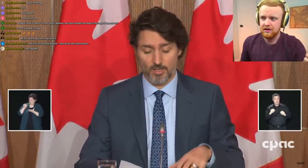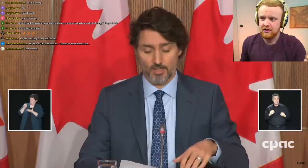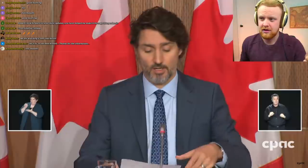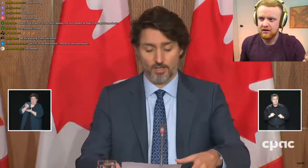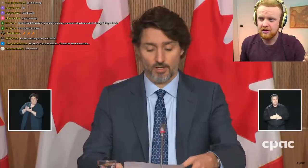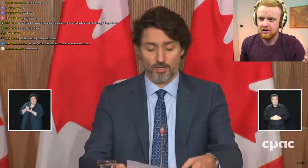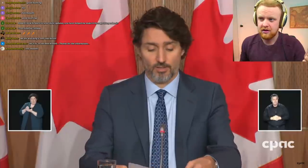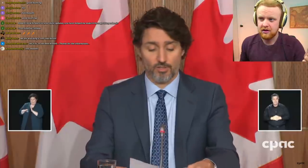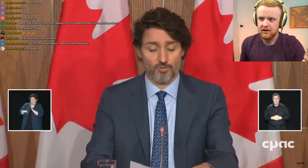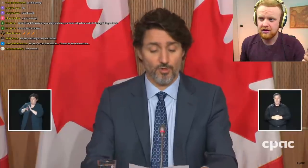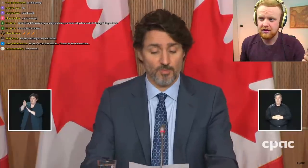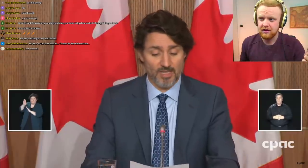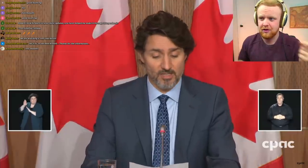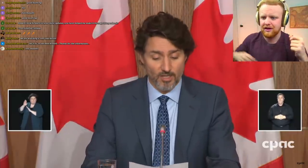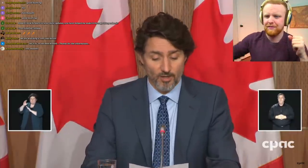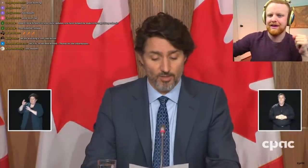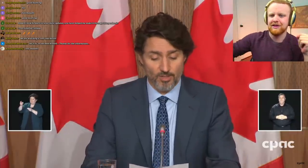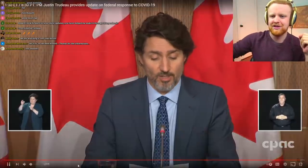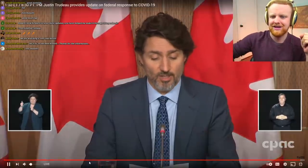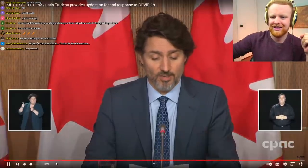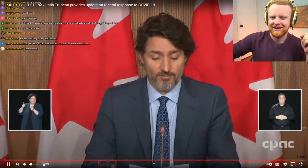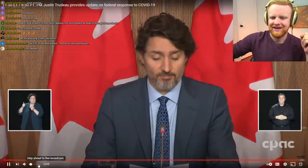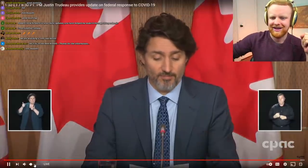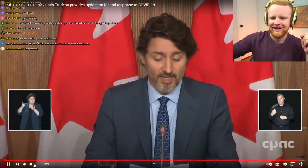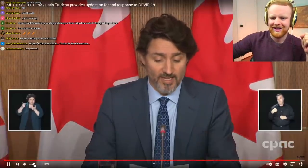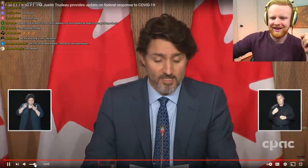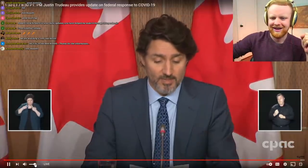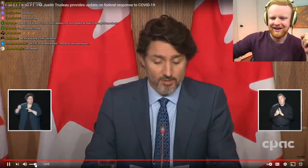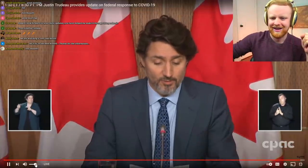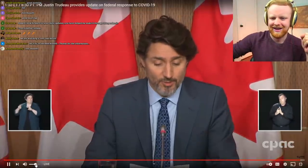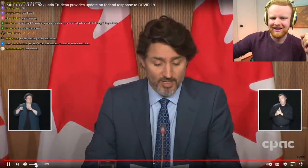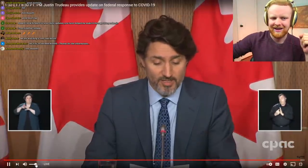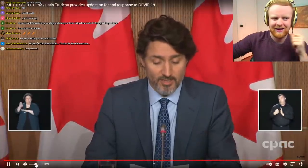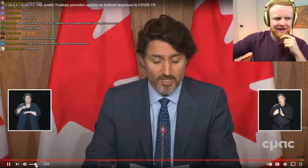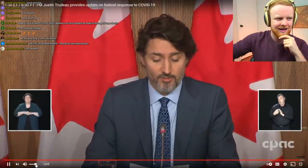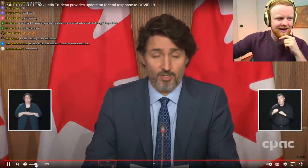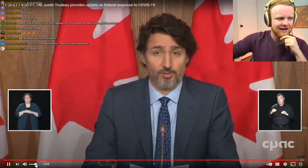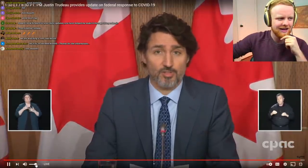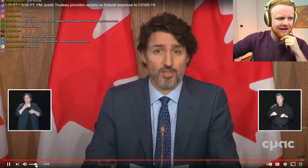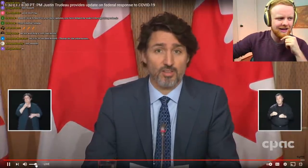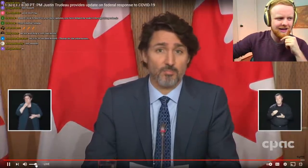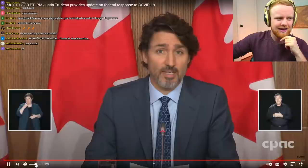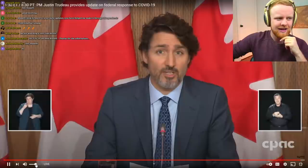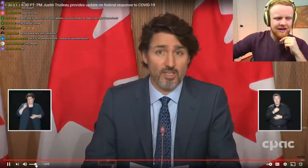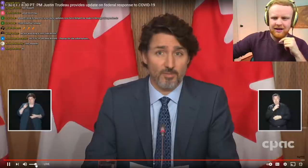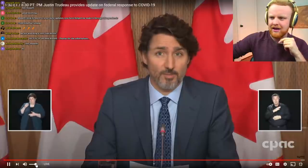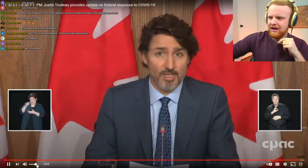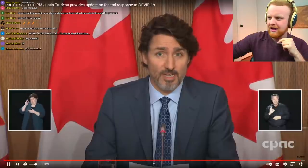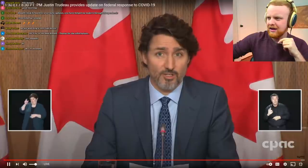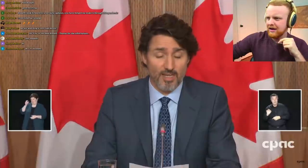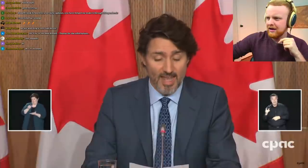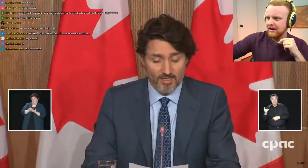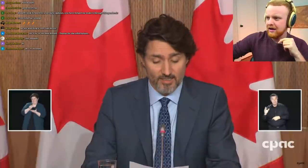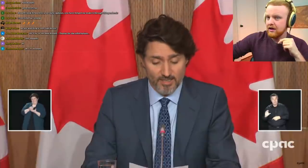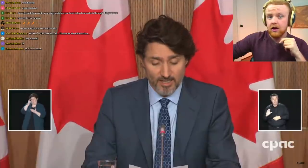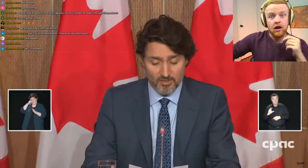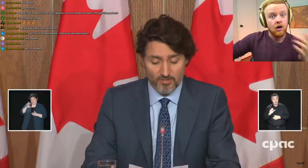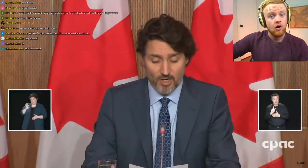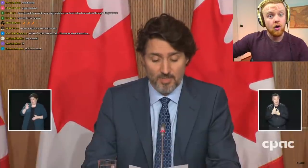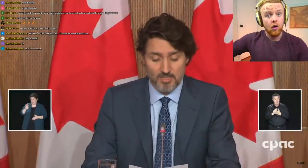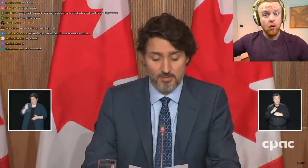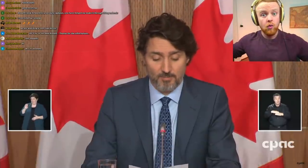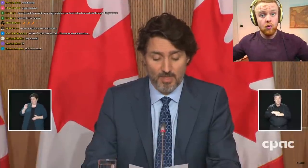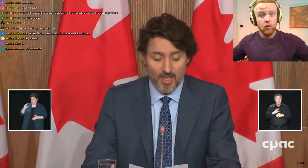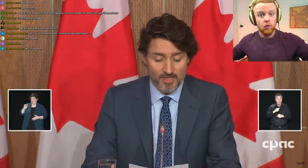there's... Just a few minutes ago, yeah, English. Finance Minister Freeland introduced the Budget Implementation Act in the